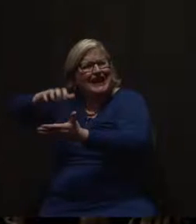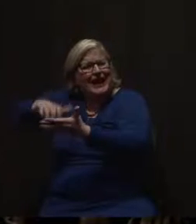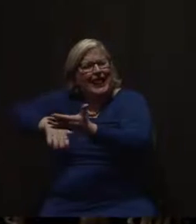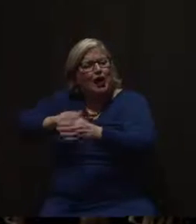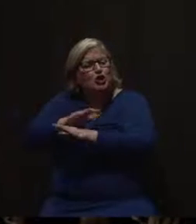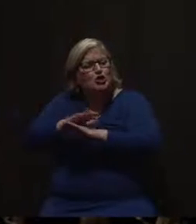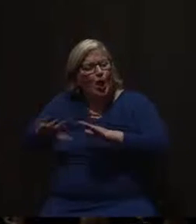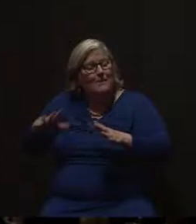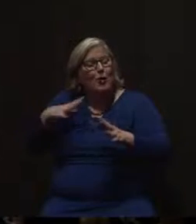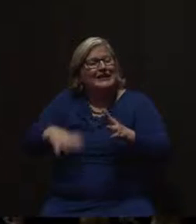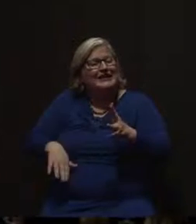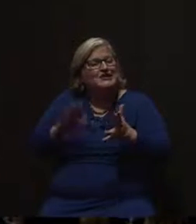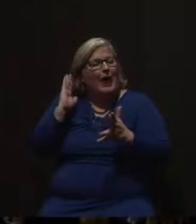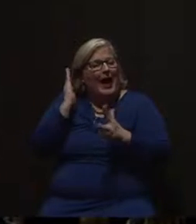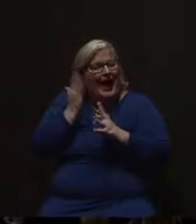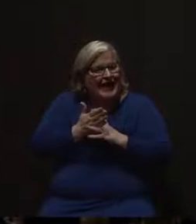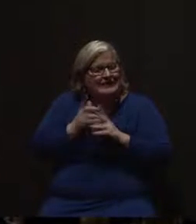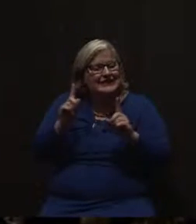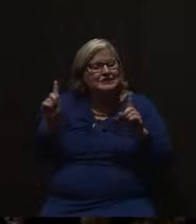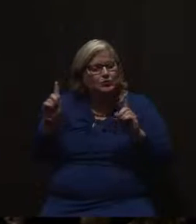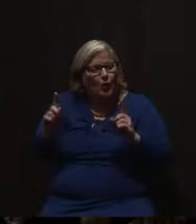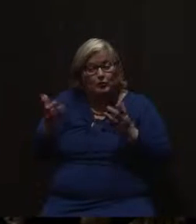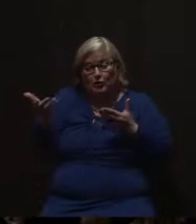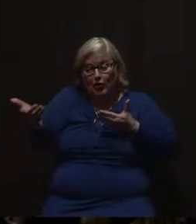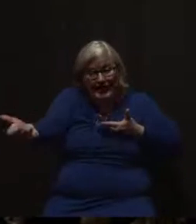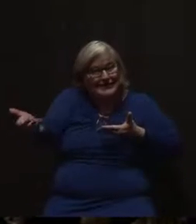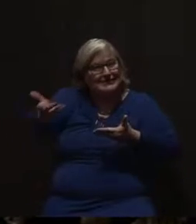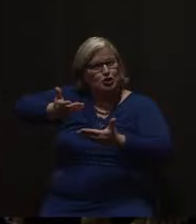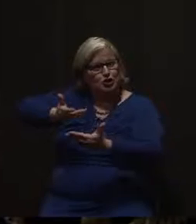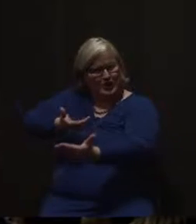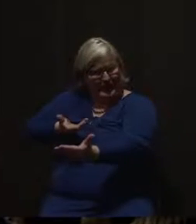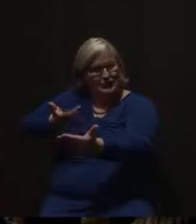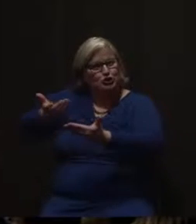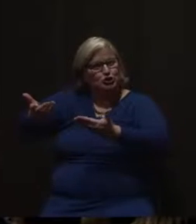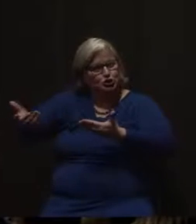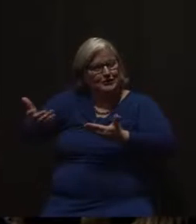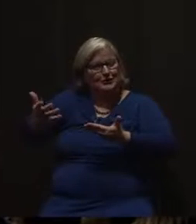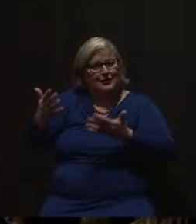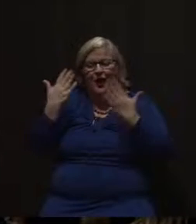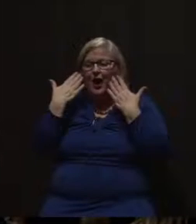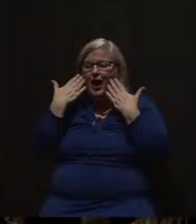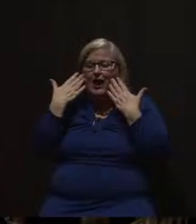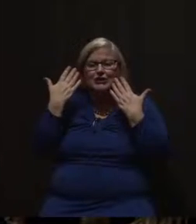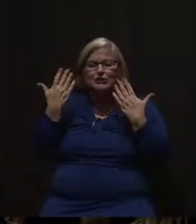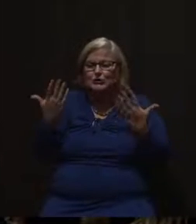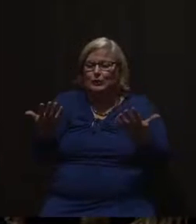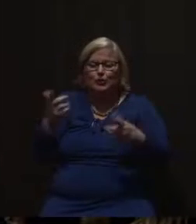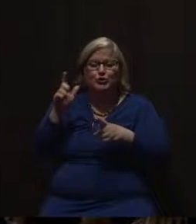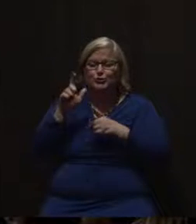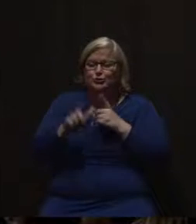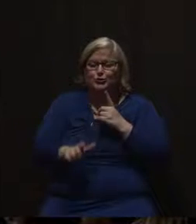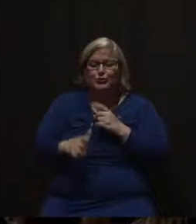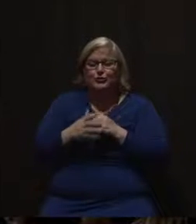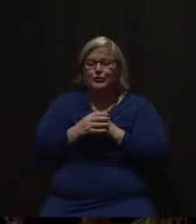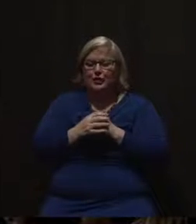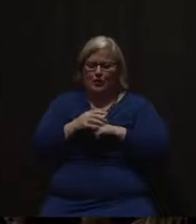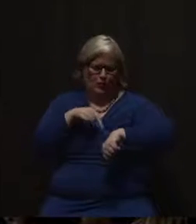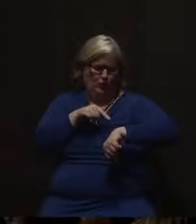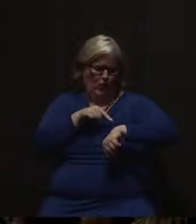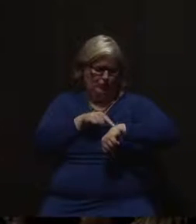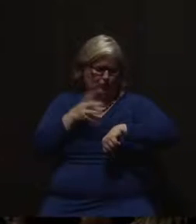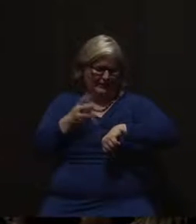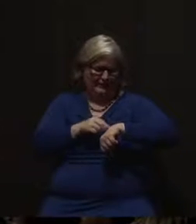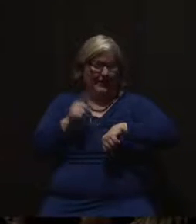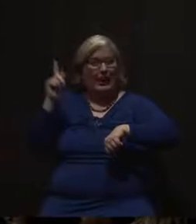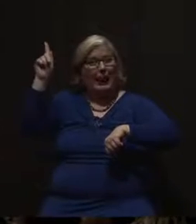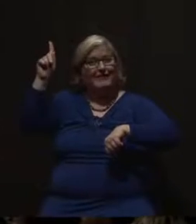knowledge and practices of this interchange. And I've no idea how long I am. I brought a watch with me, left it